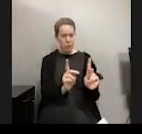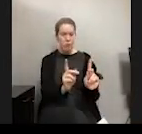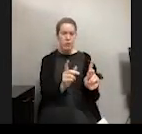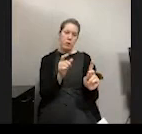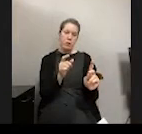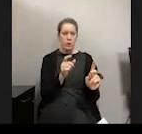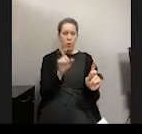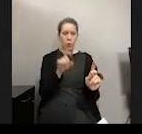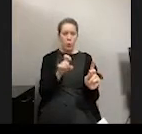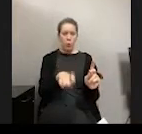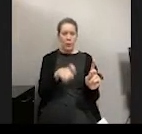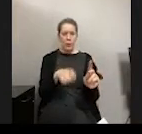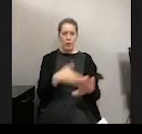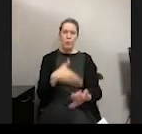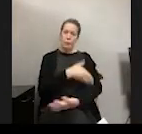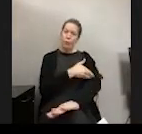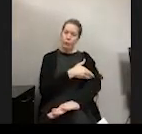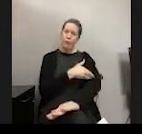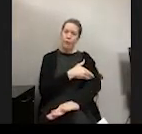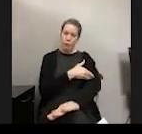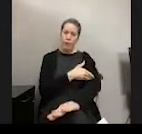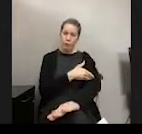we need to work better at it. So